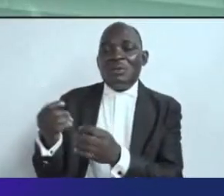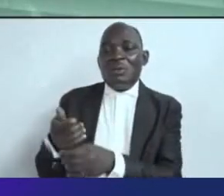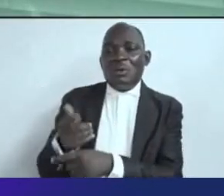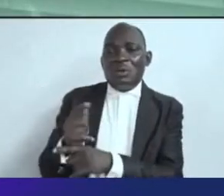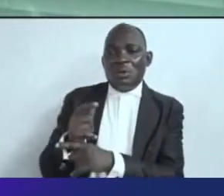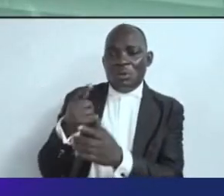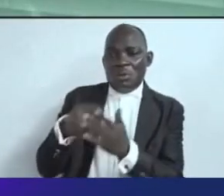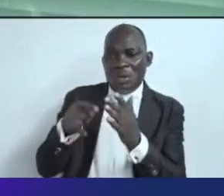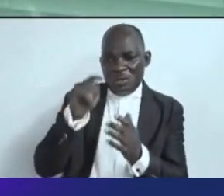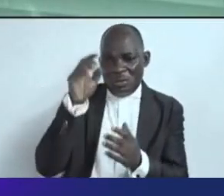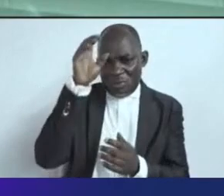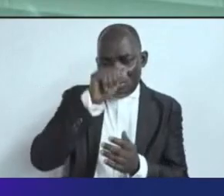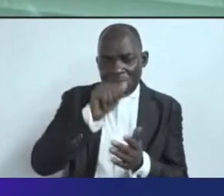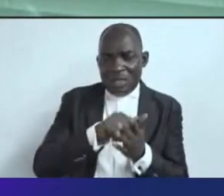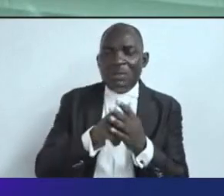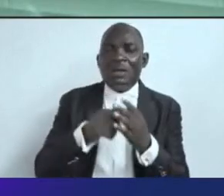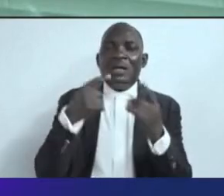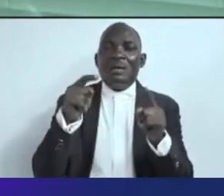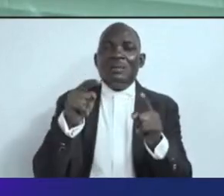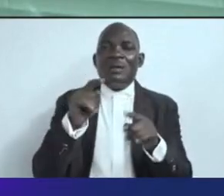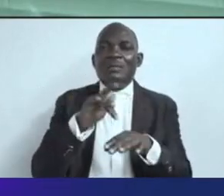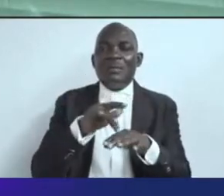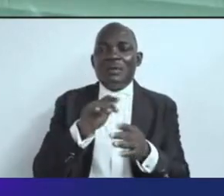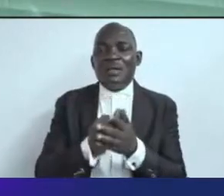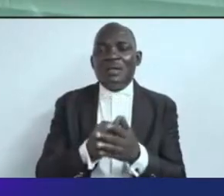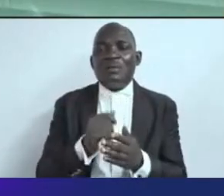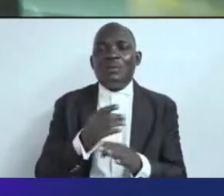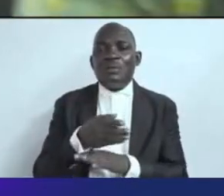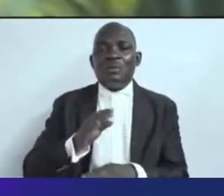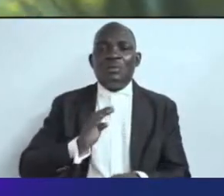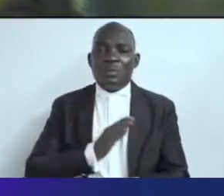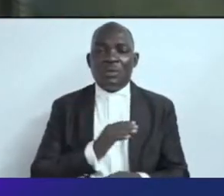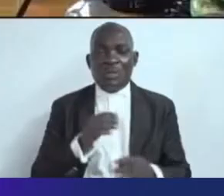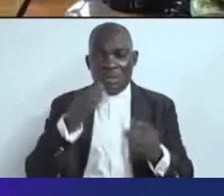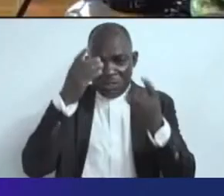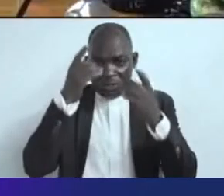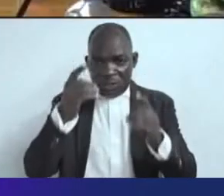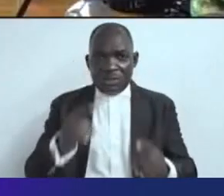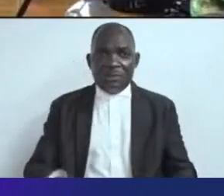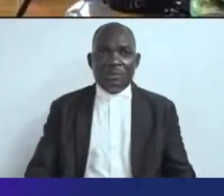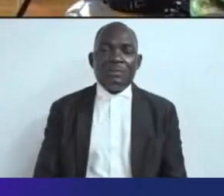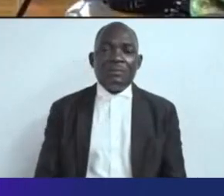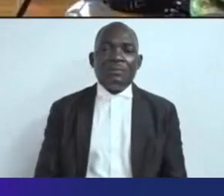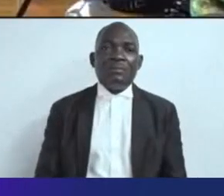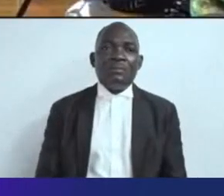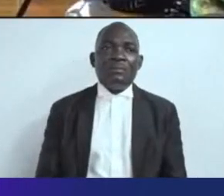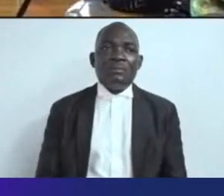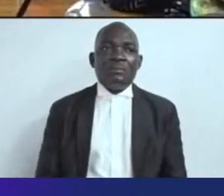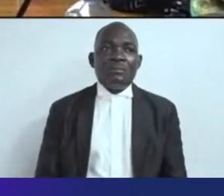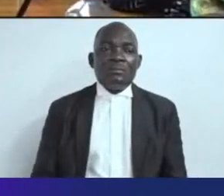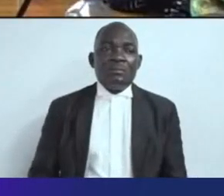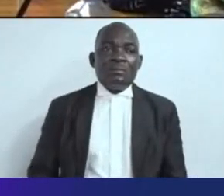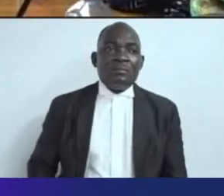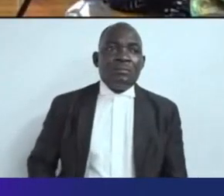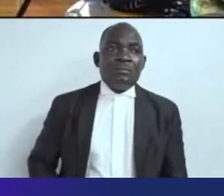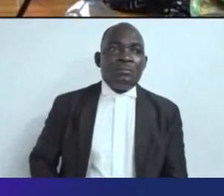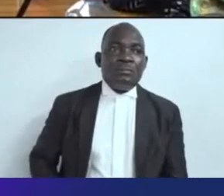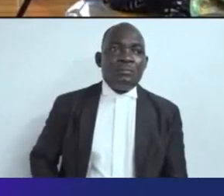anticipate to be the long-term impact of that? Okay, no, yeah.